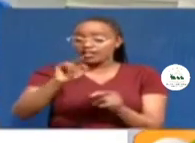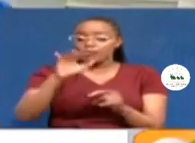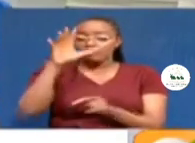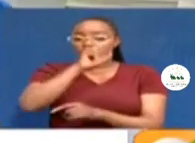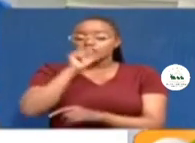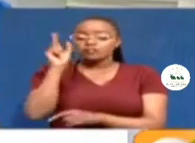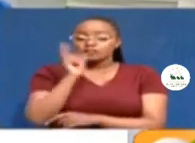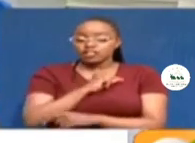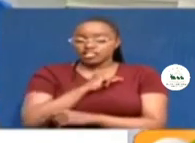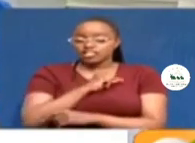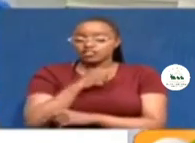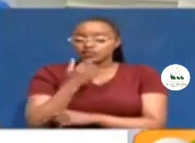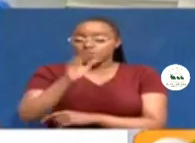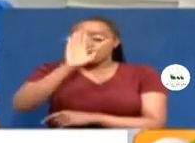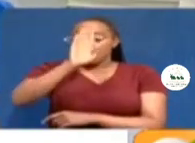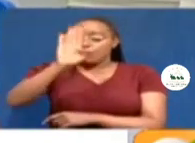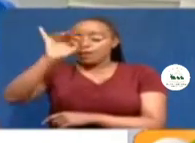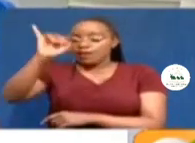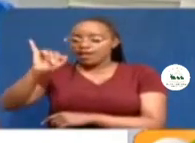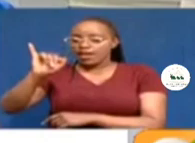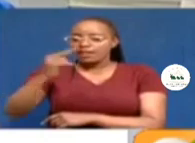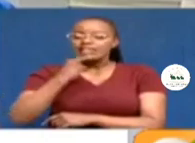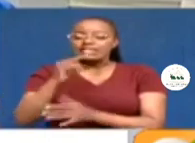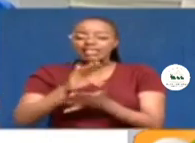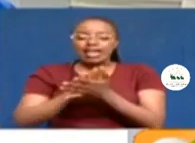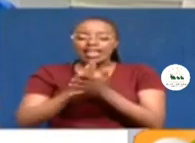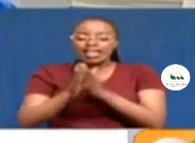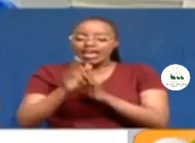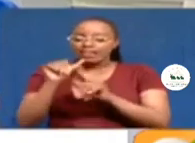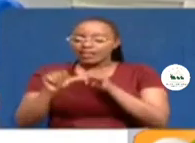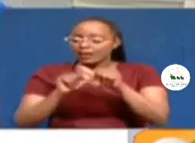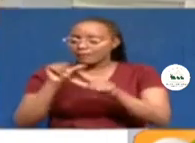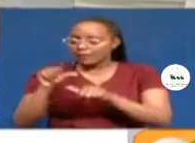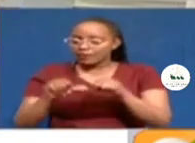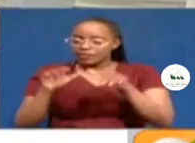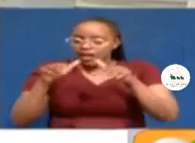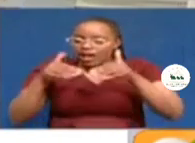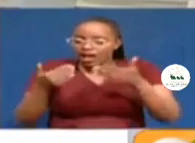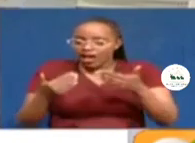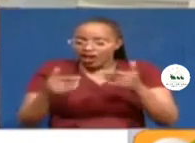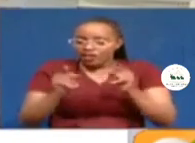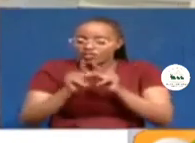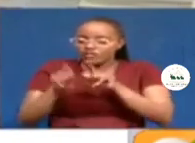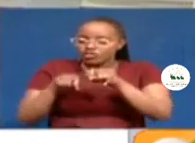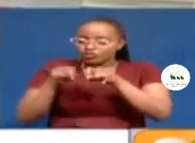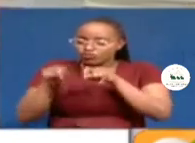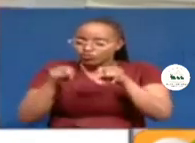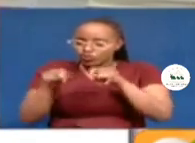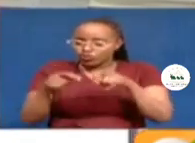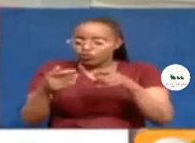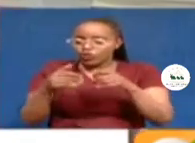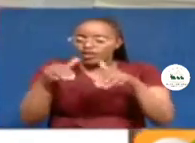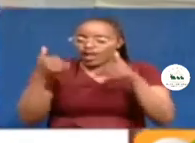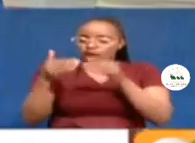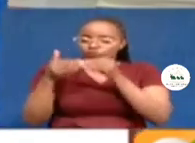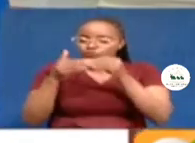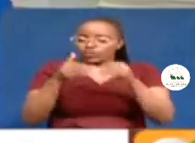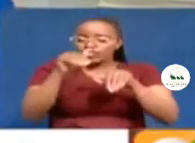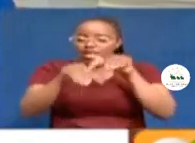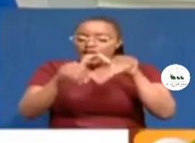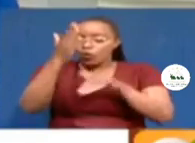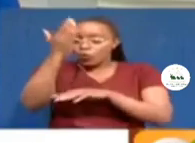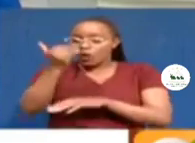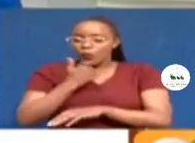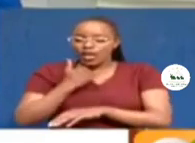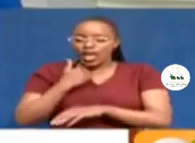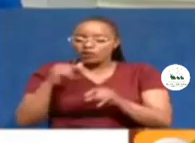it. The BBI said nothing about how to manage elections so that we do not